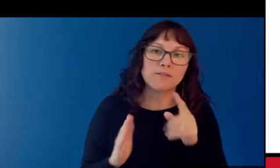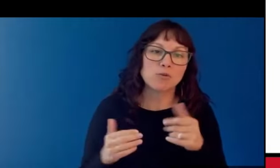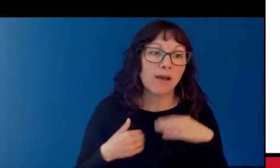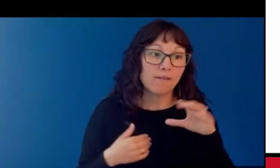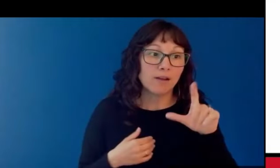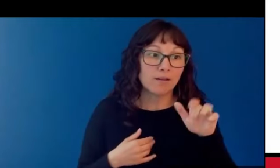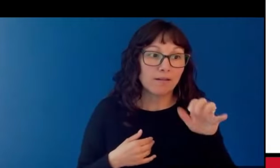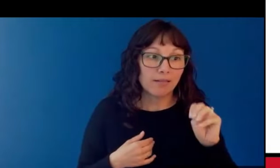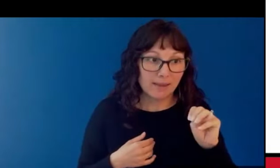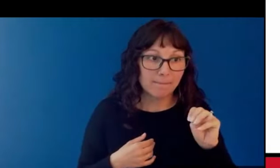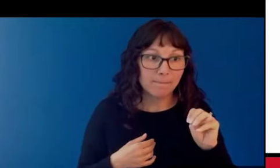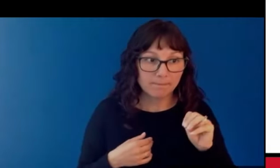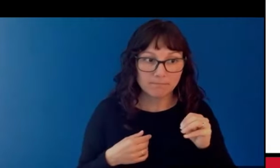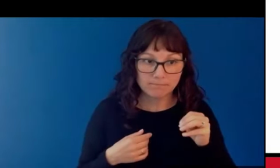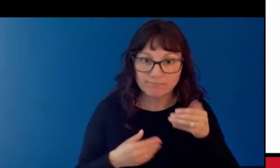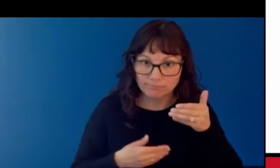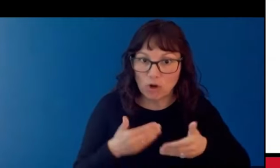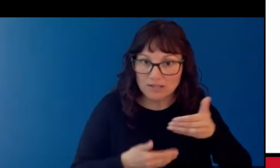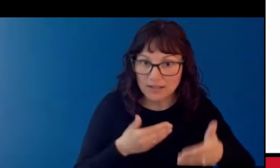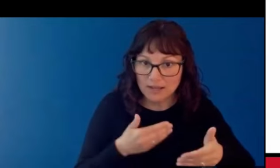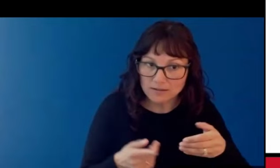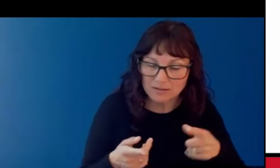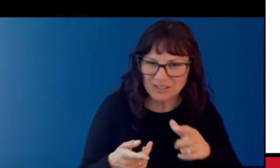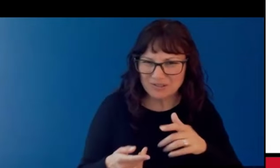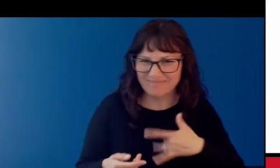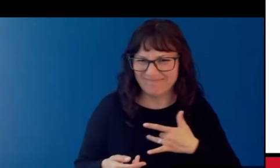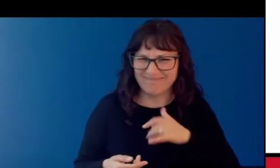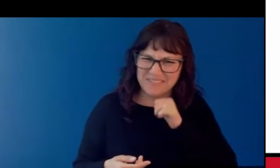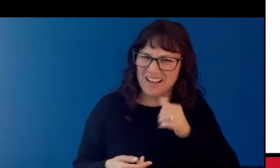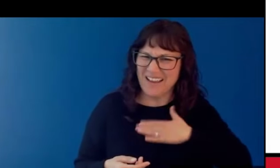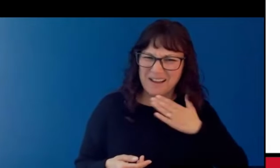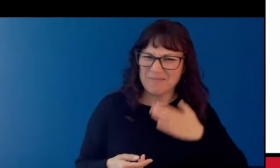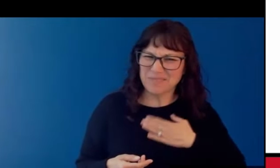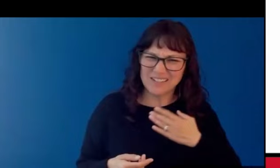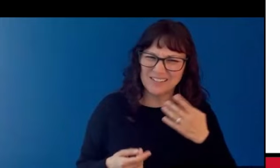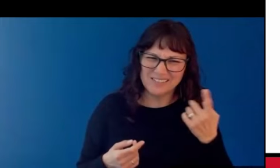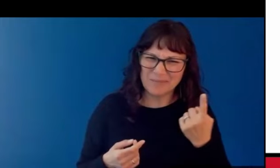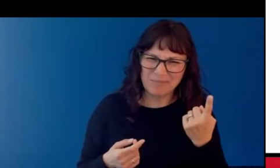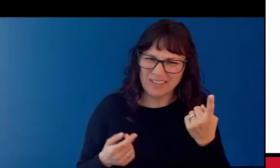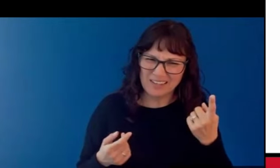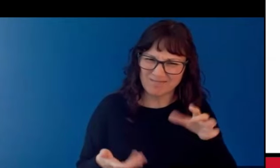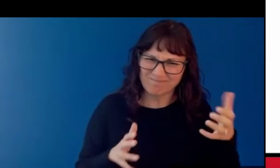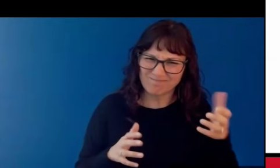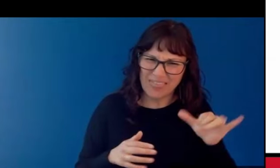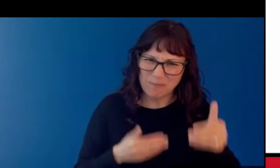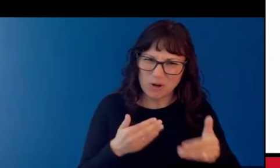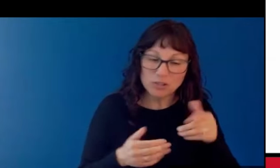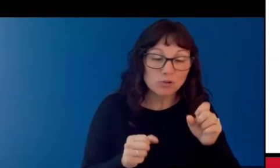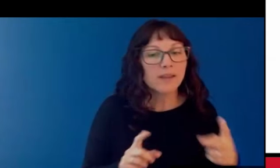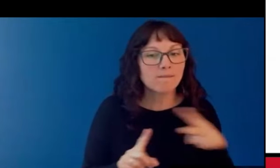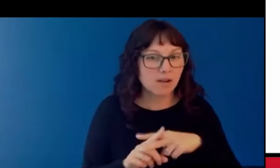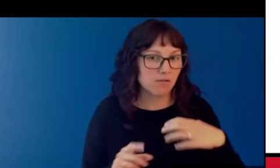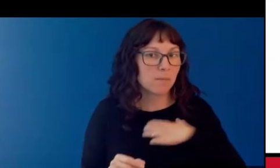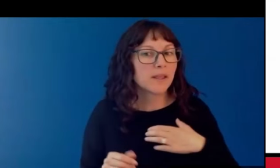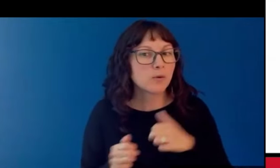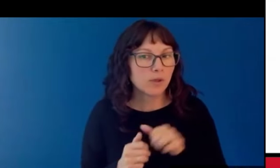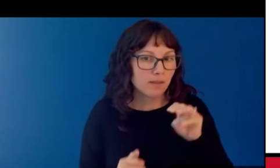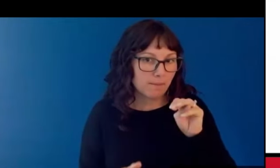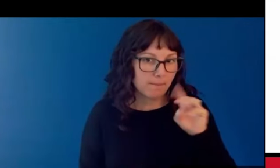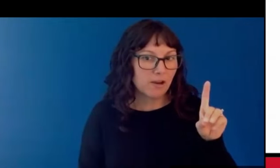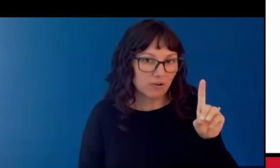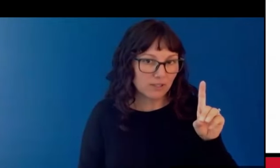claim that's in process and you're not happy with something in that process, you can file a complaint with the Maryland